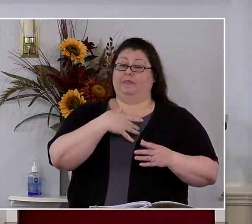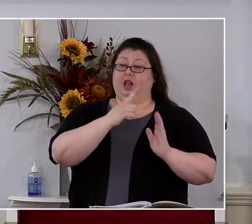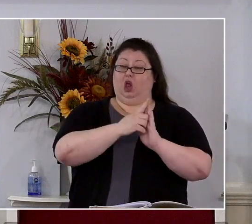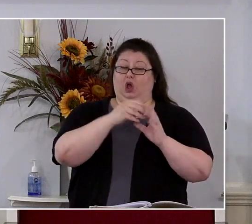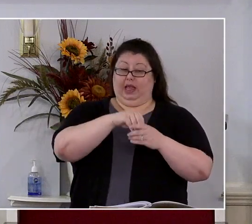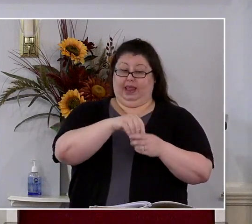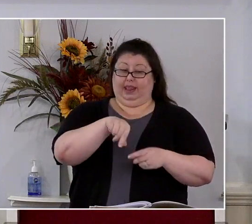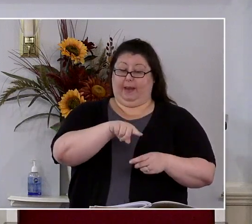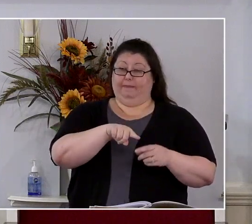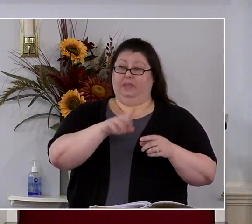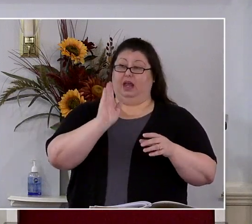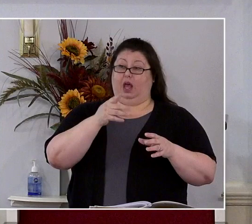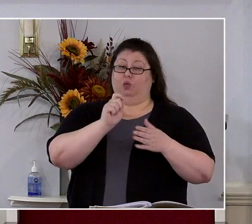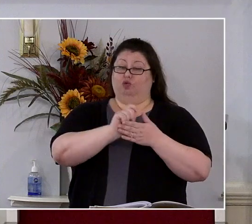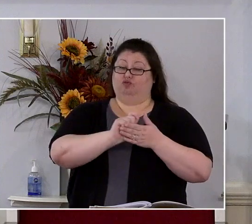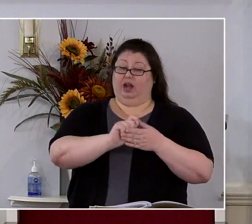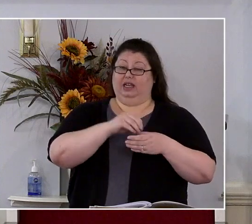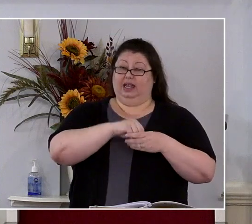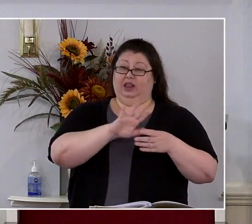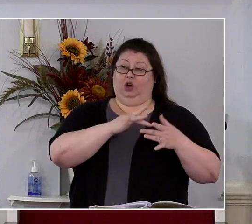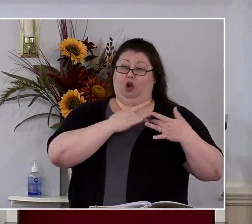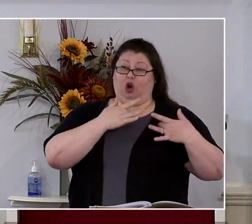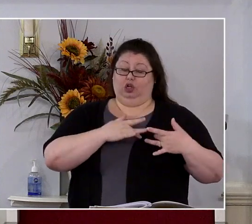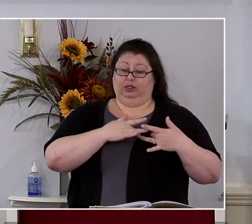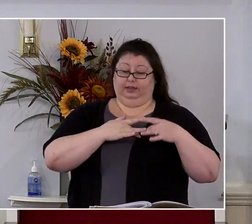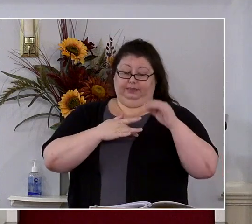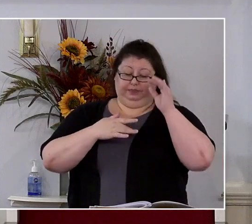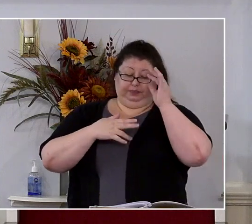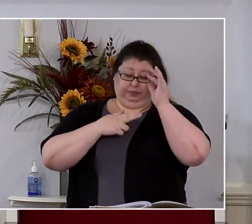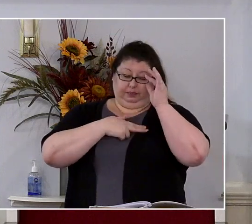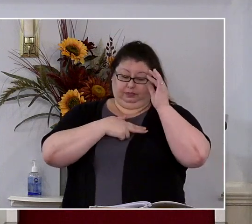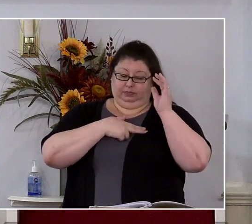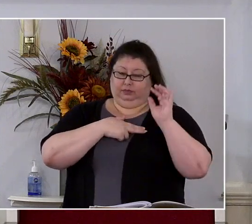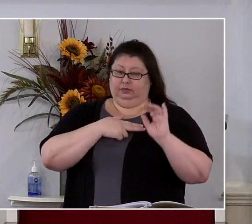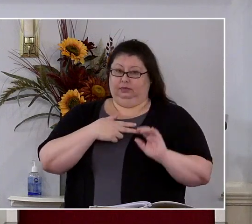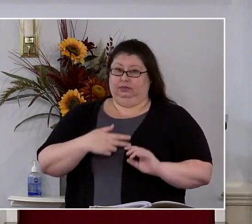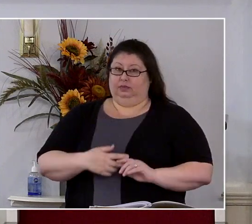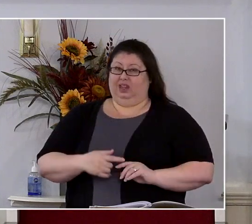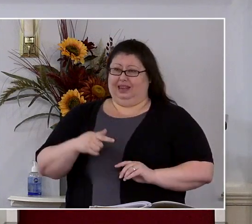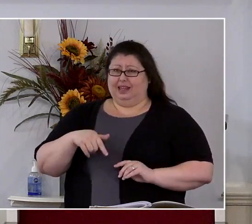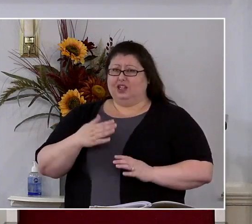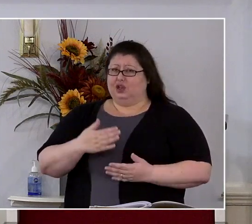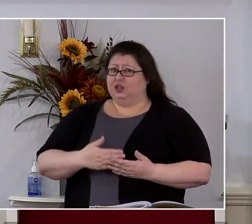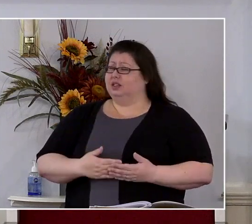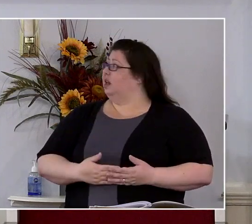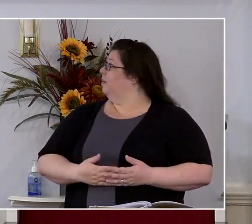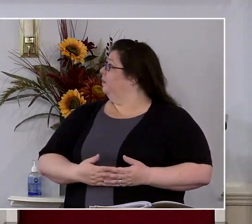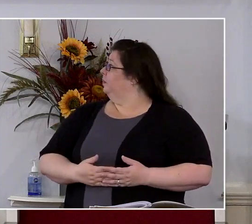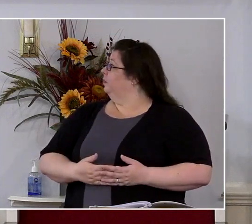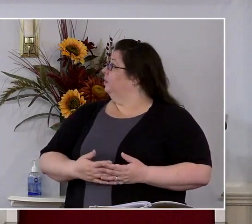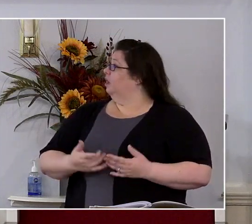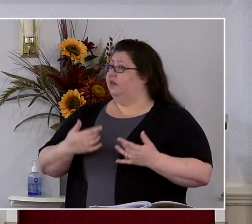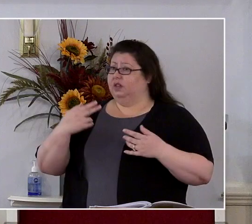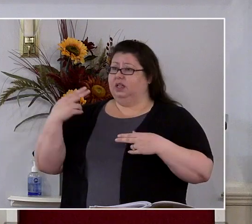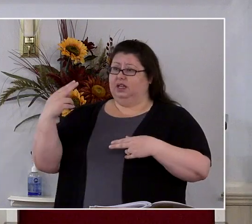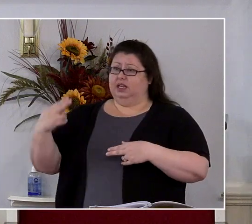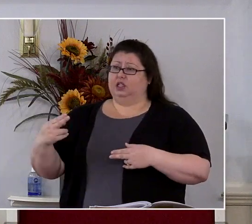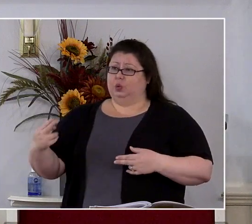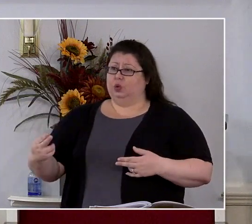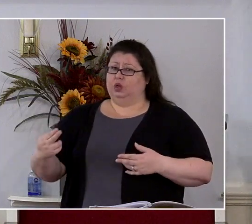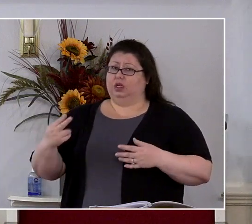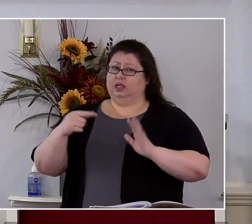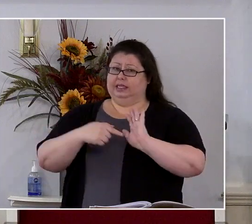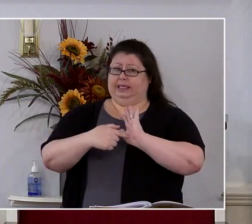them, and I will write it on their hearts." These are some of the historic symbols